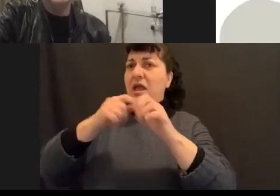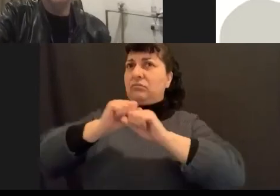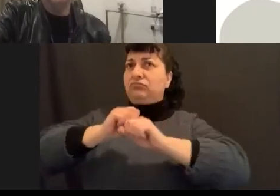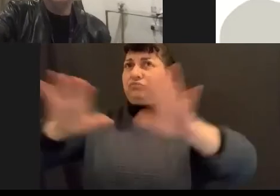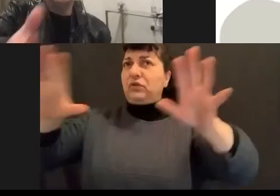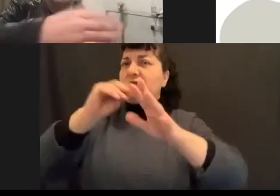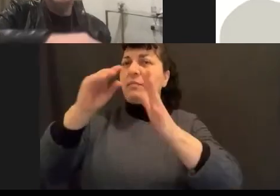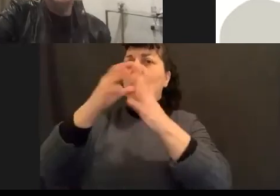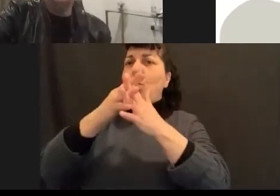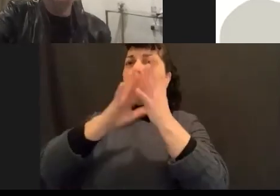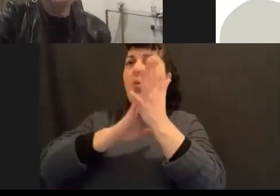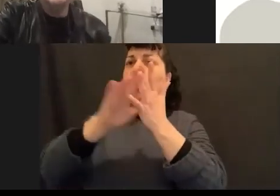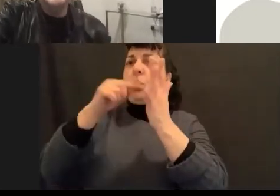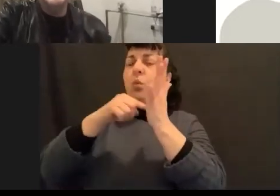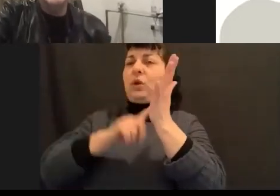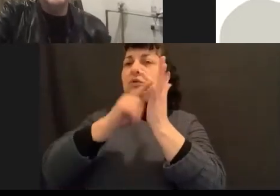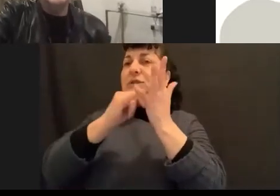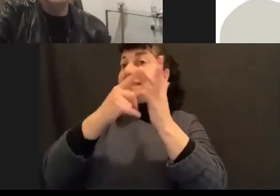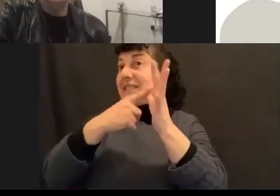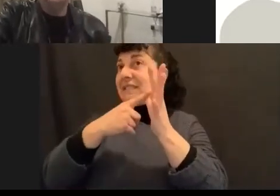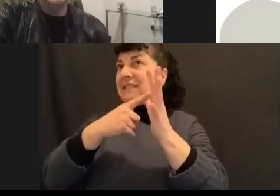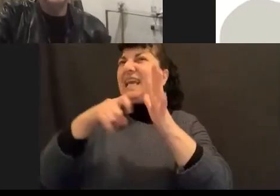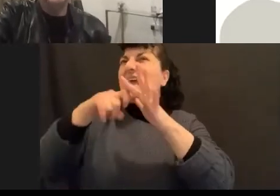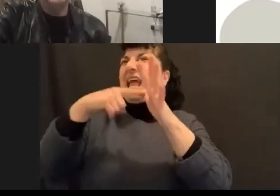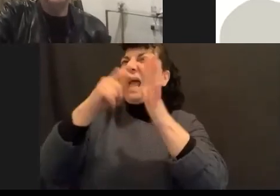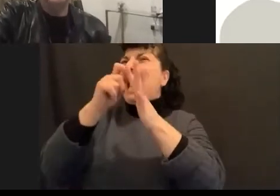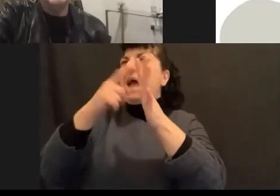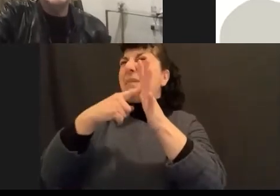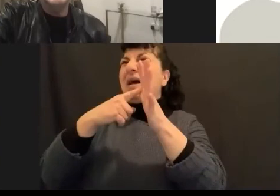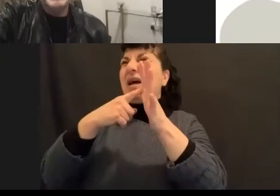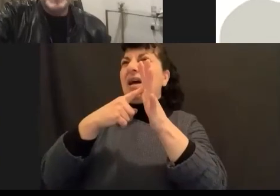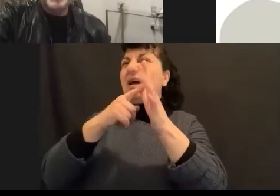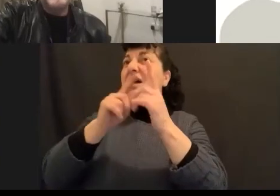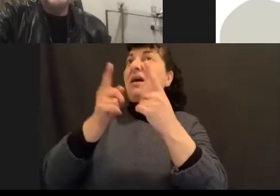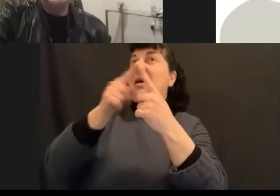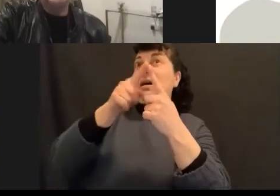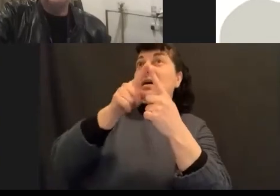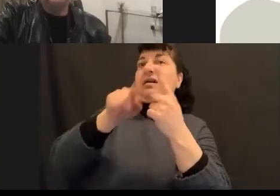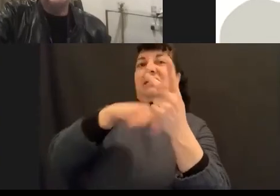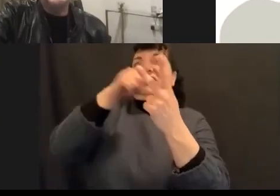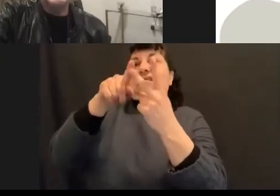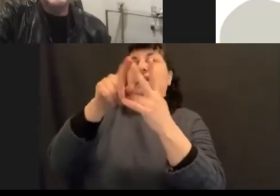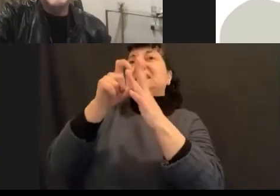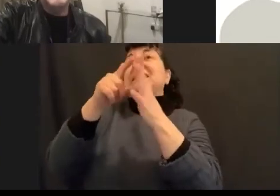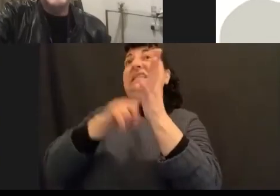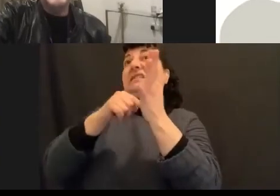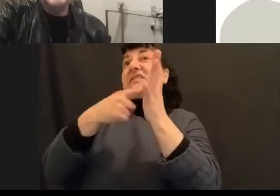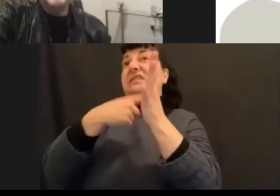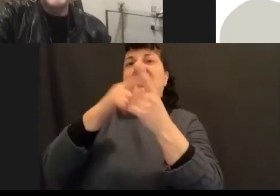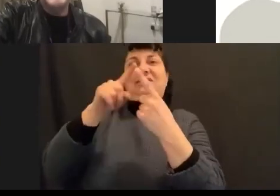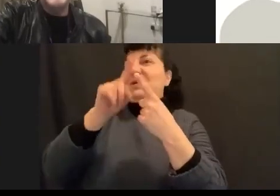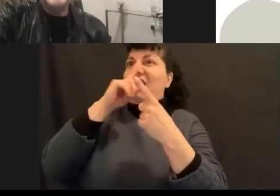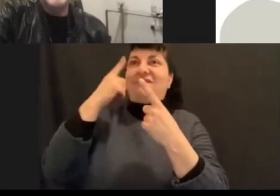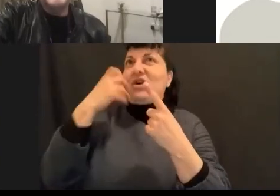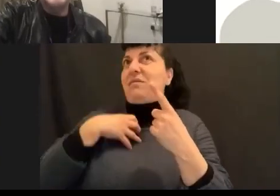outbreak. Kappa is the strain before Delta. No longer to be found. Delta has wiped it out. There was a school in